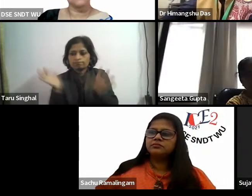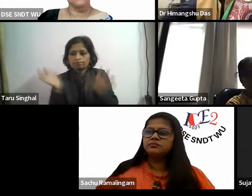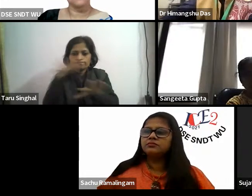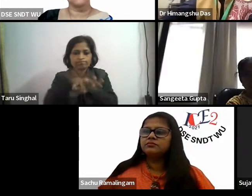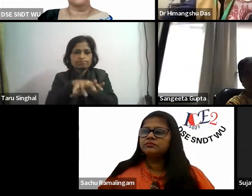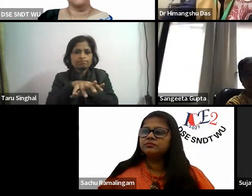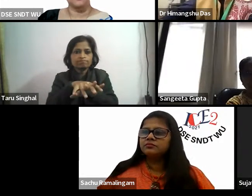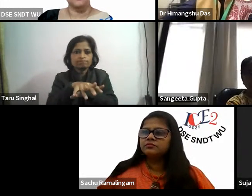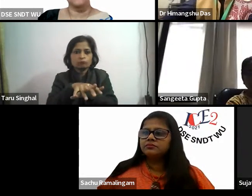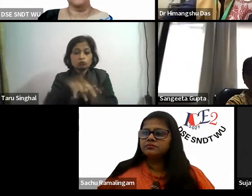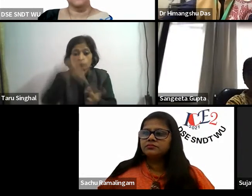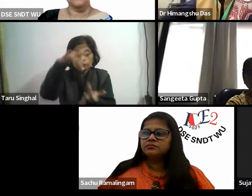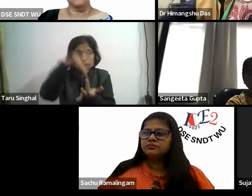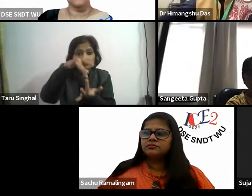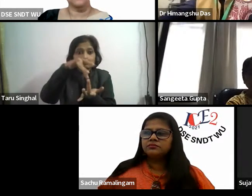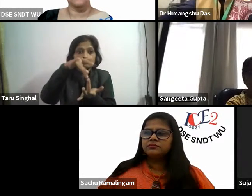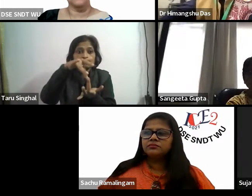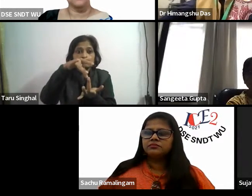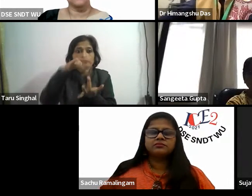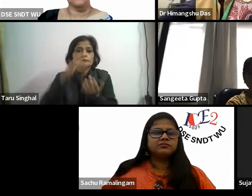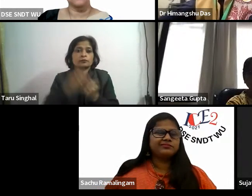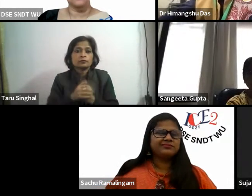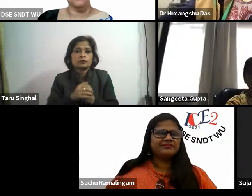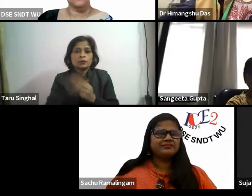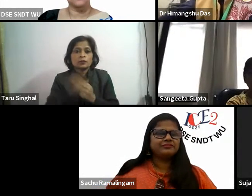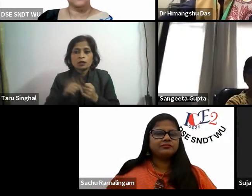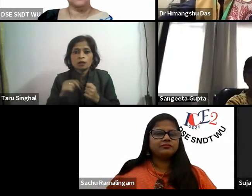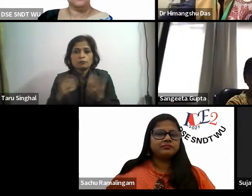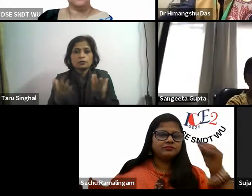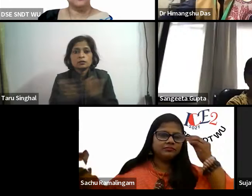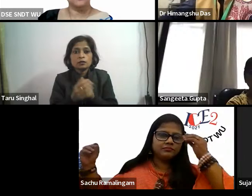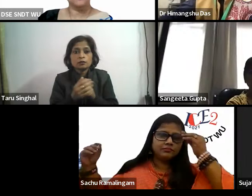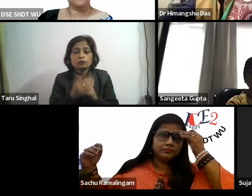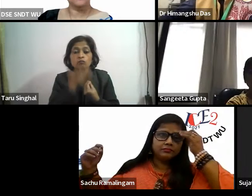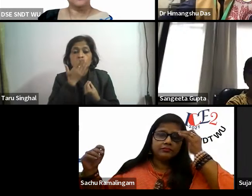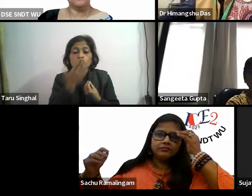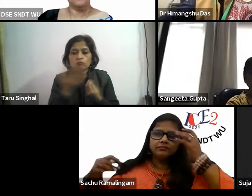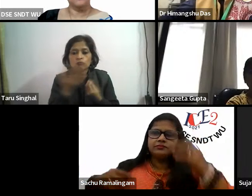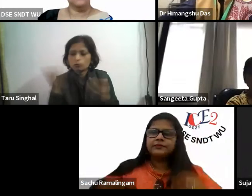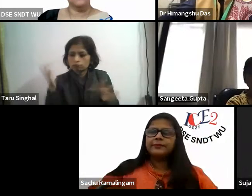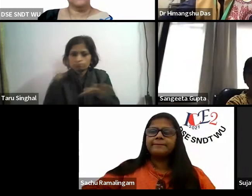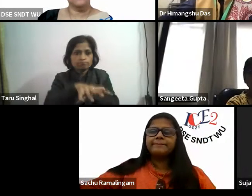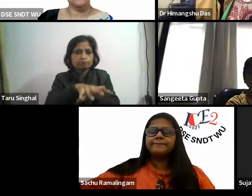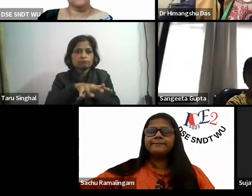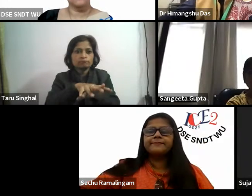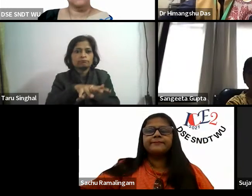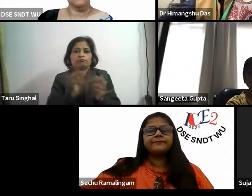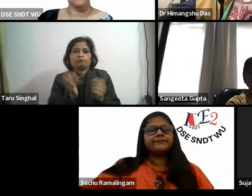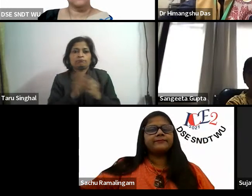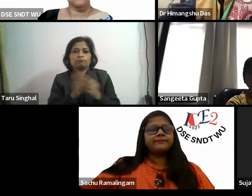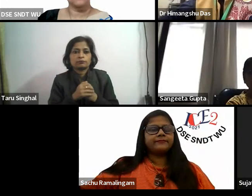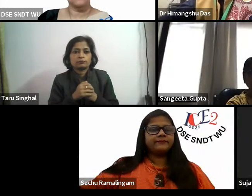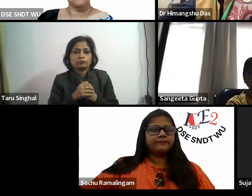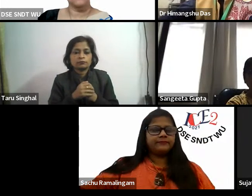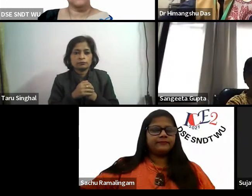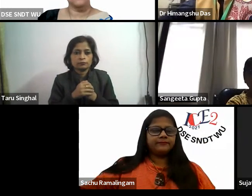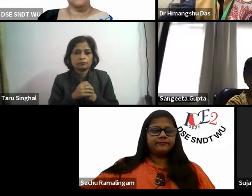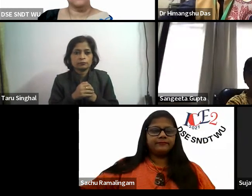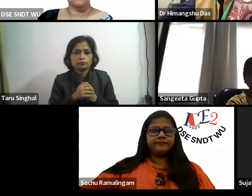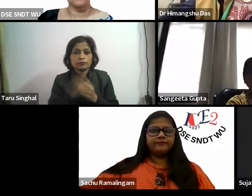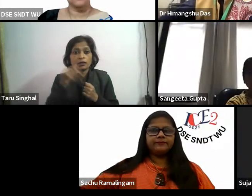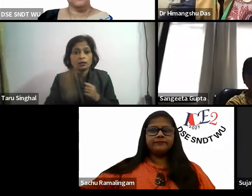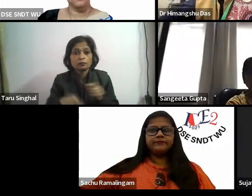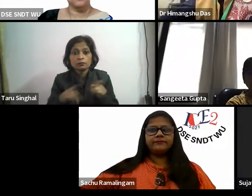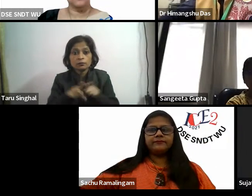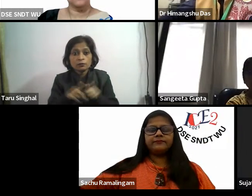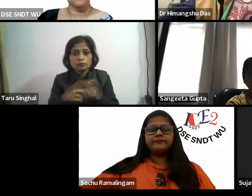in center in a common stream, mainstream. So as the